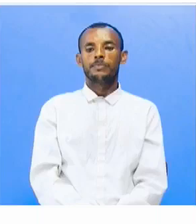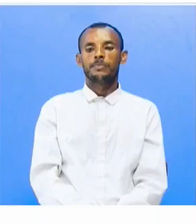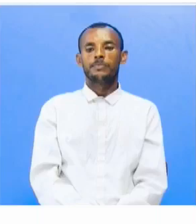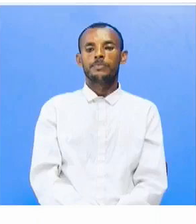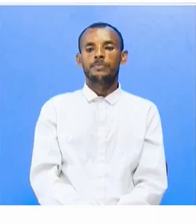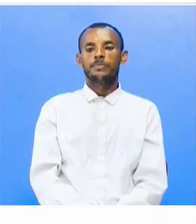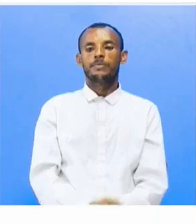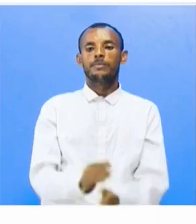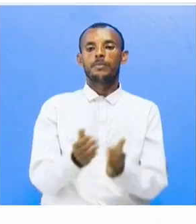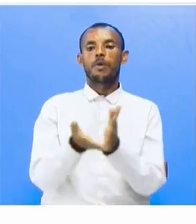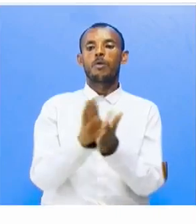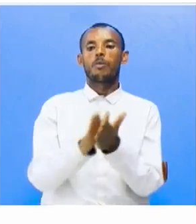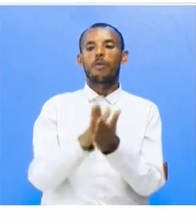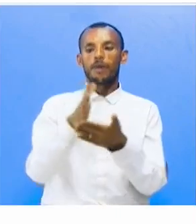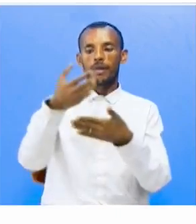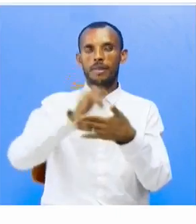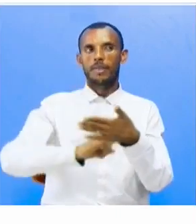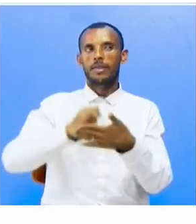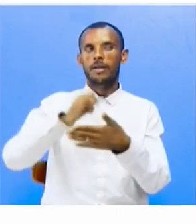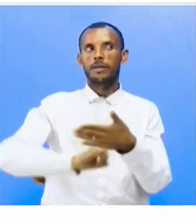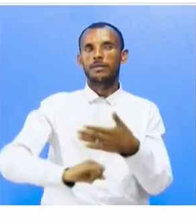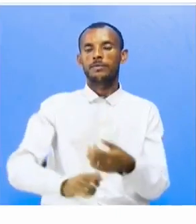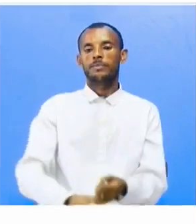the compound interest.